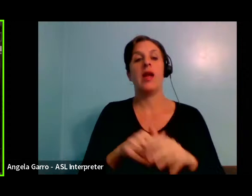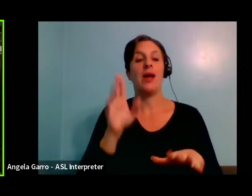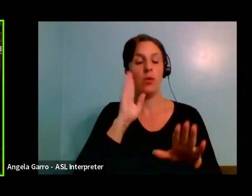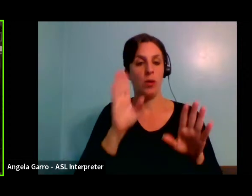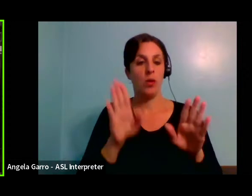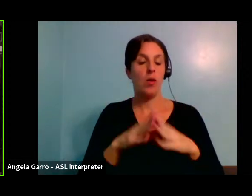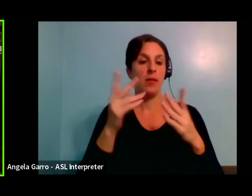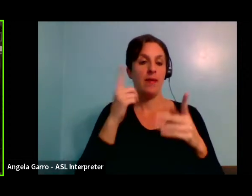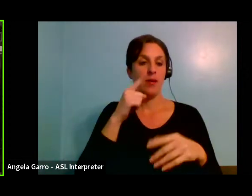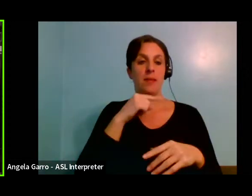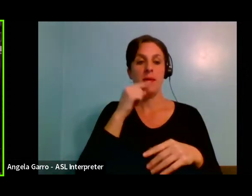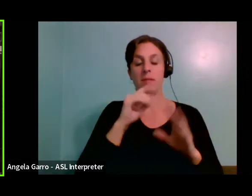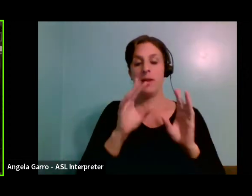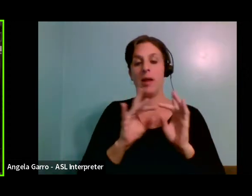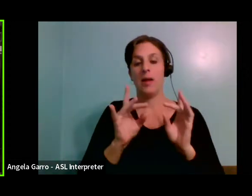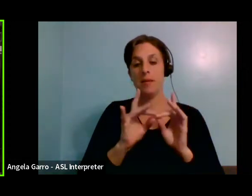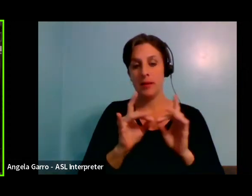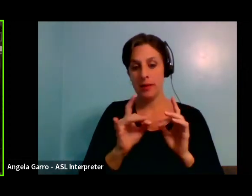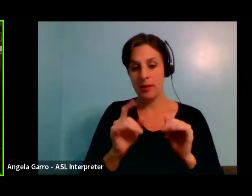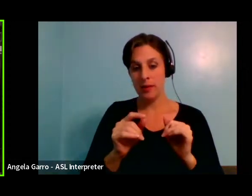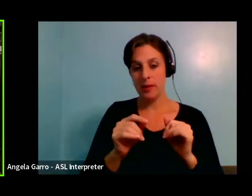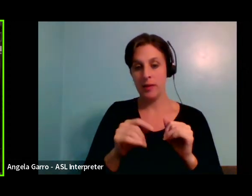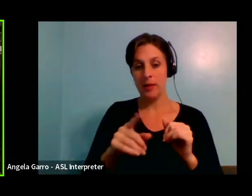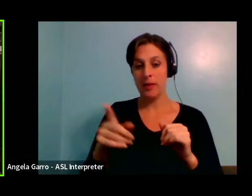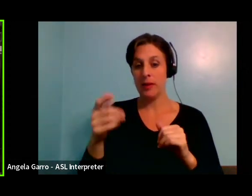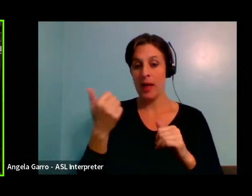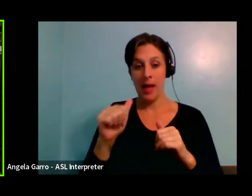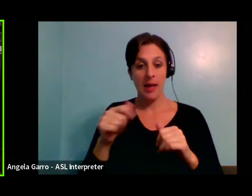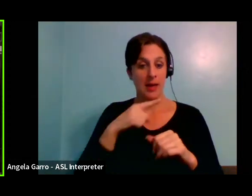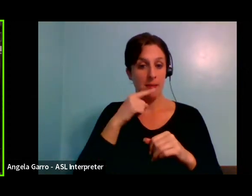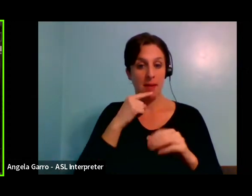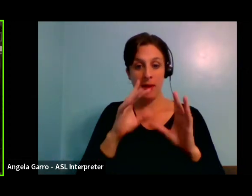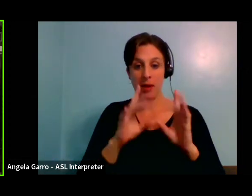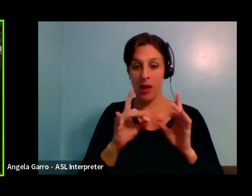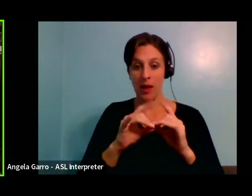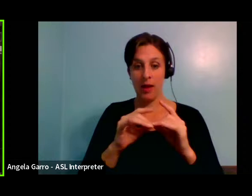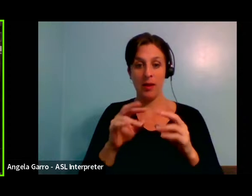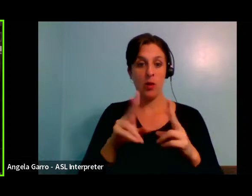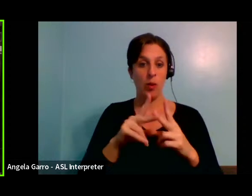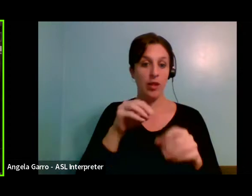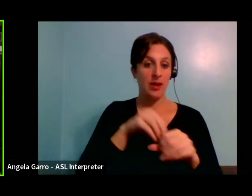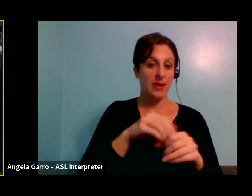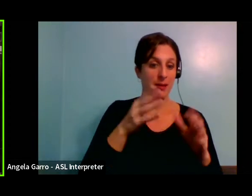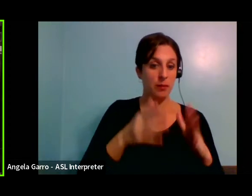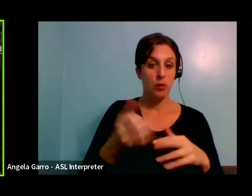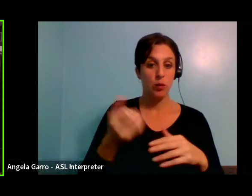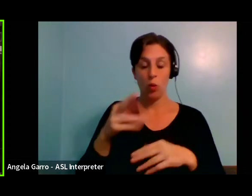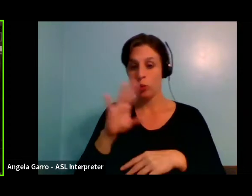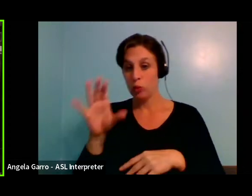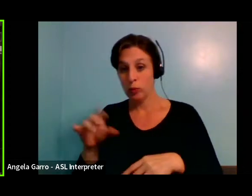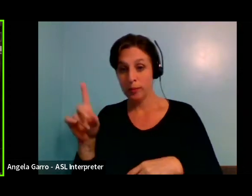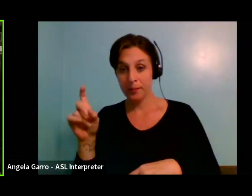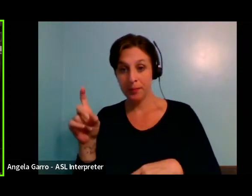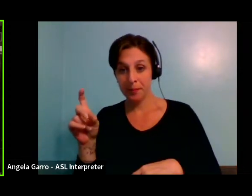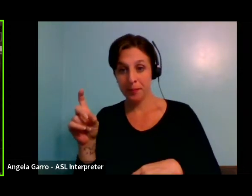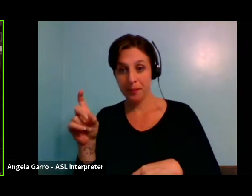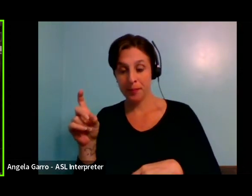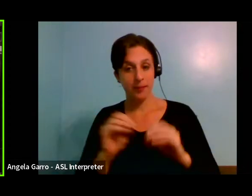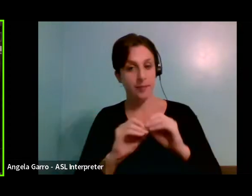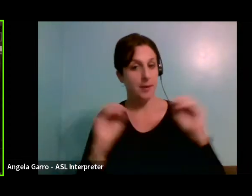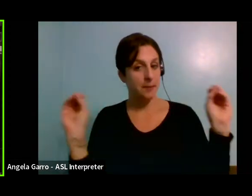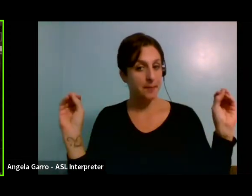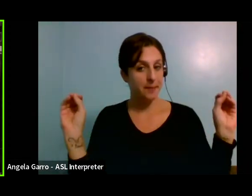comment. Ms. Aquino, do we have any public comment, whether they are in person or on Zoom? There are